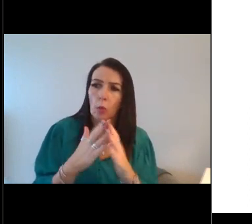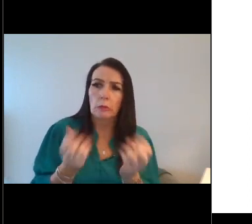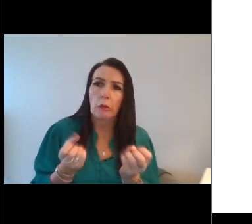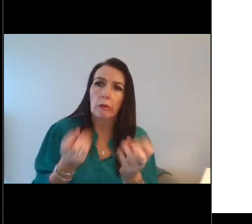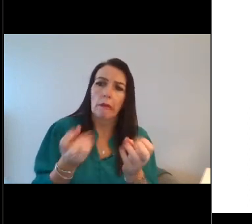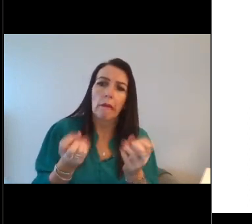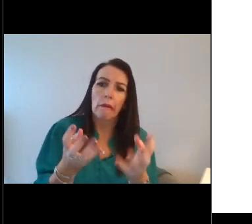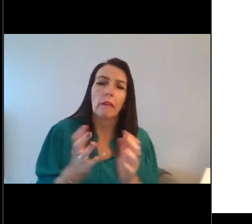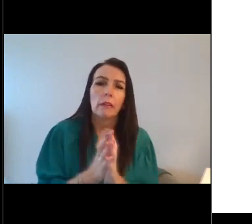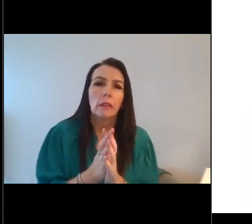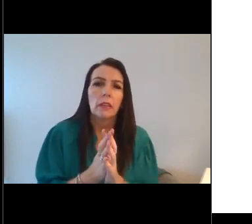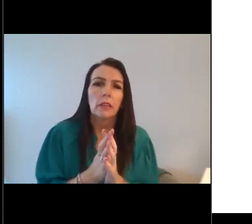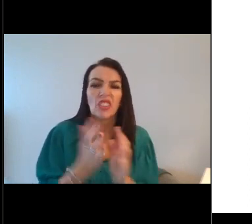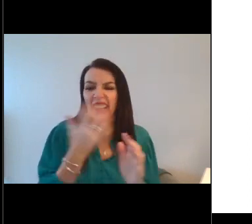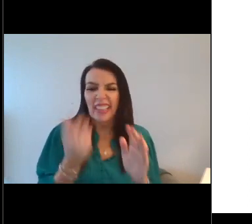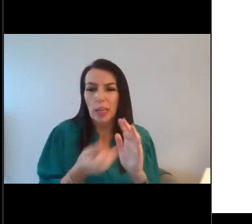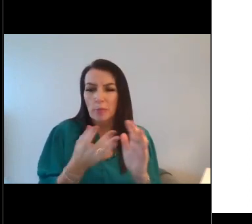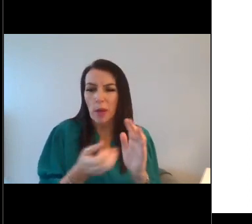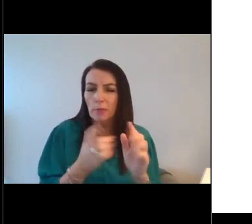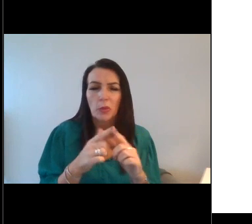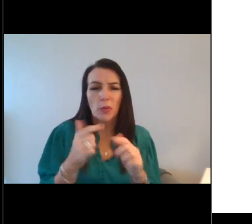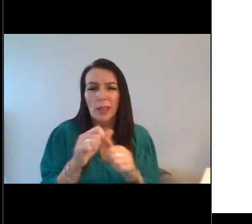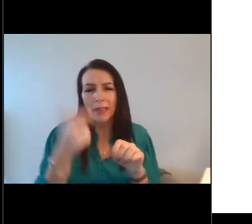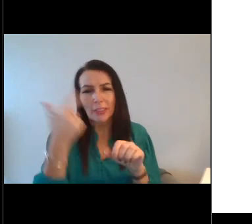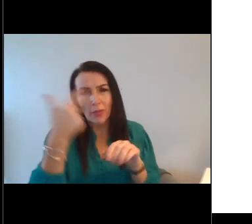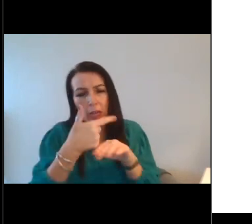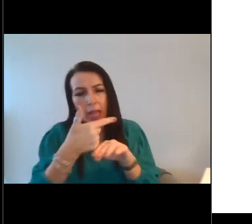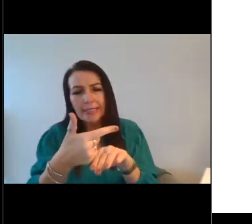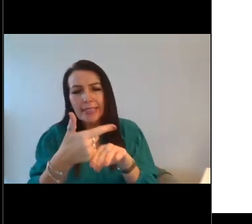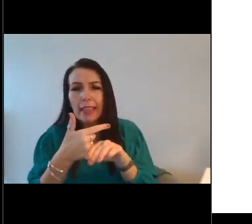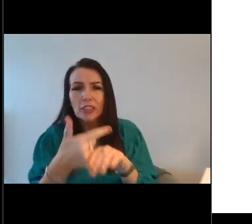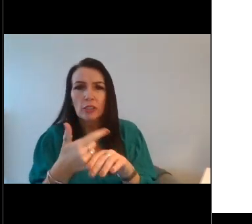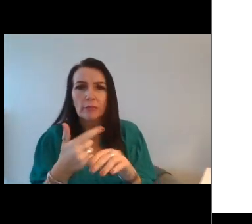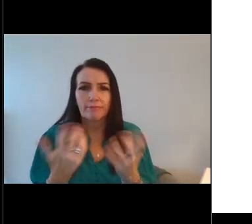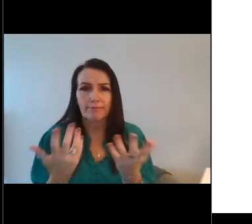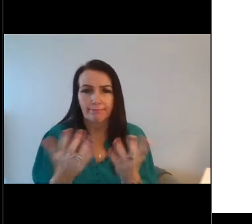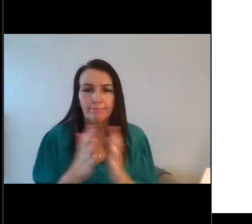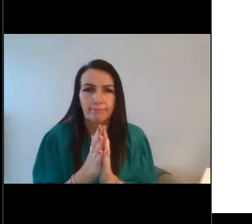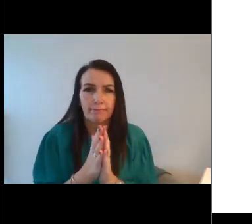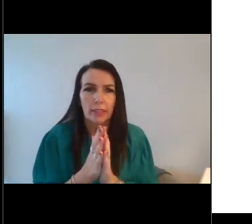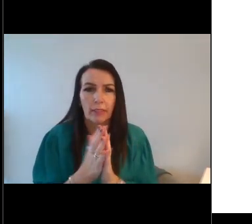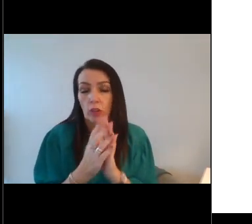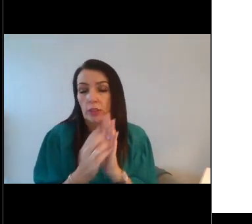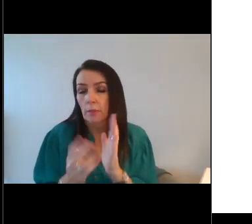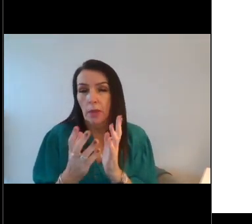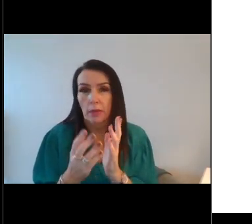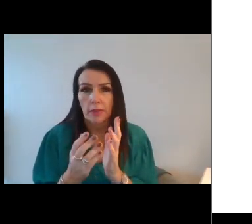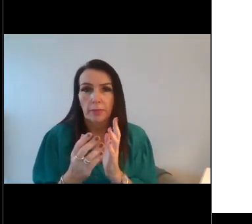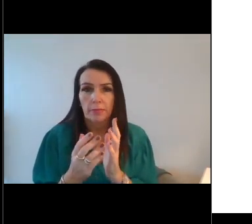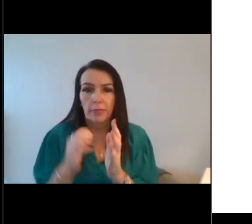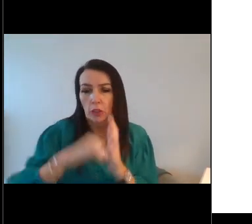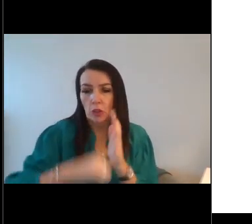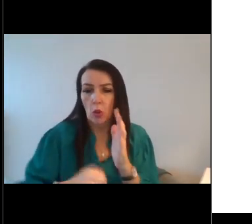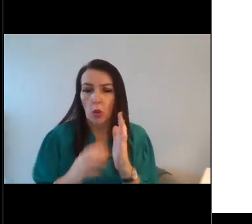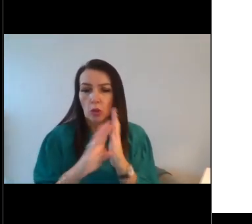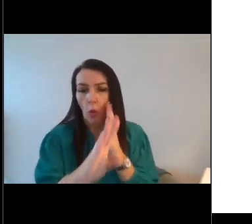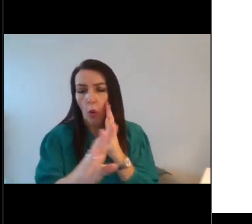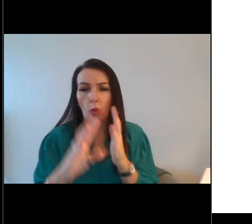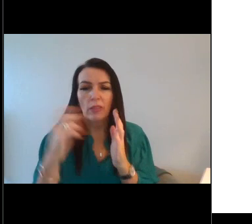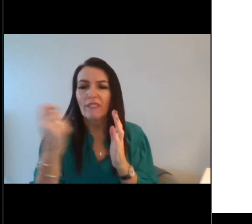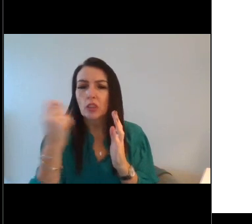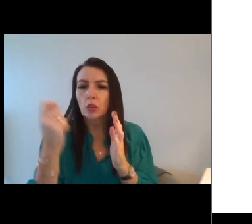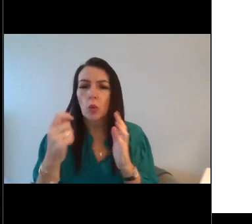about heat pumps at all. You're probably thinking about insulation measures on your poorest properties. So, for example, solid wall Victorian terraces, that kind